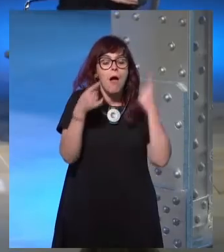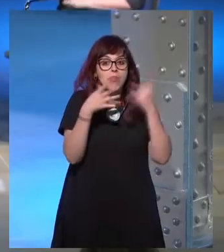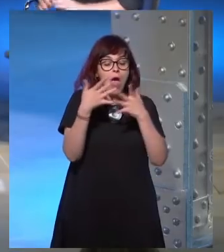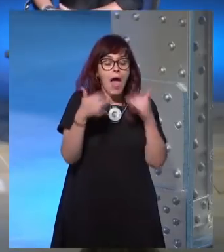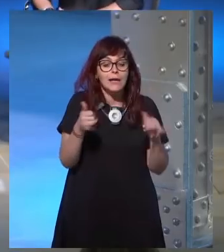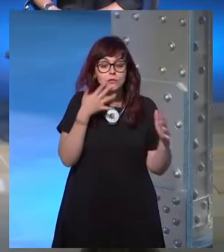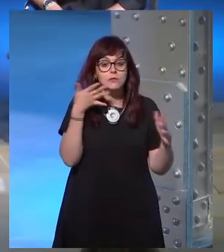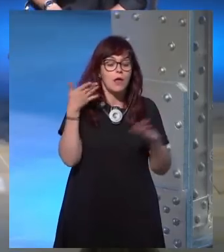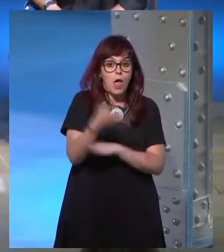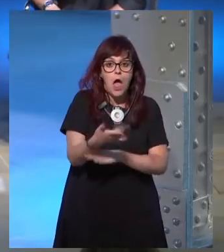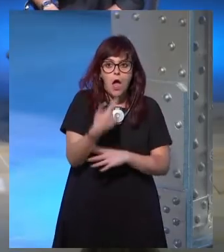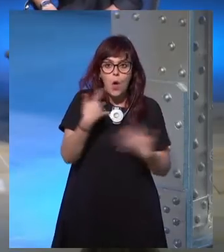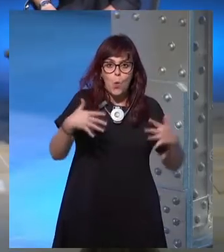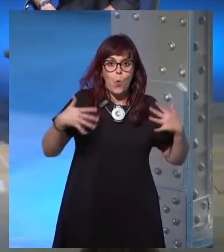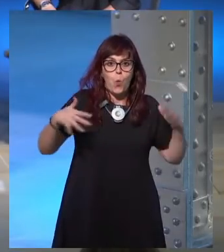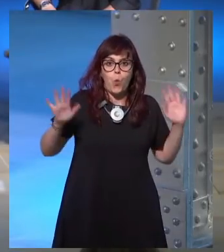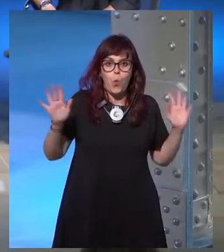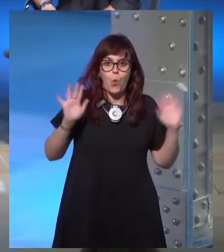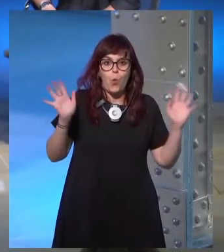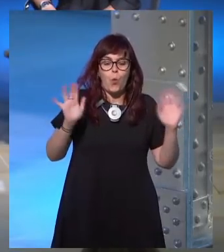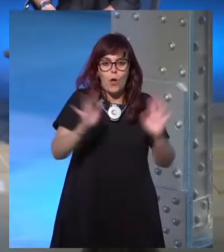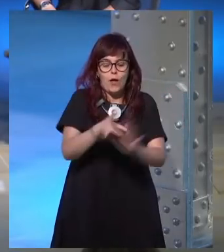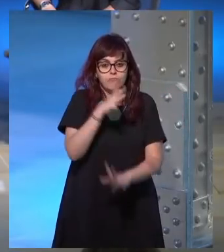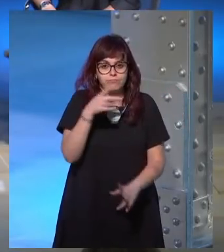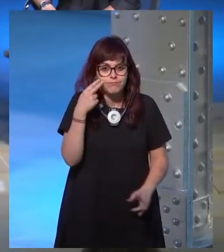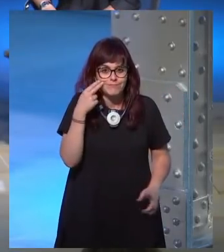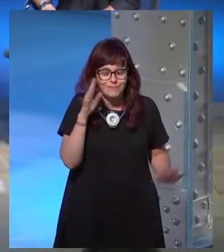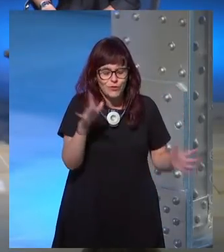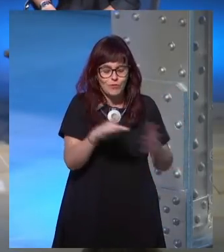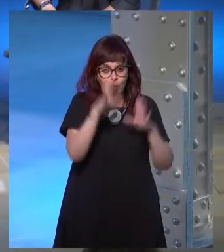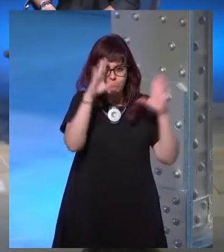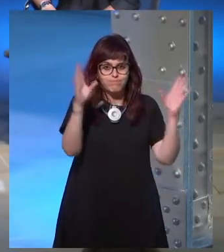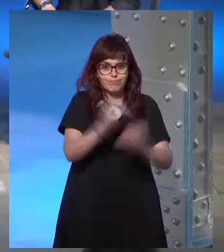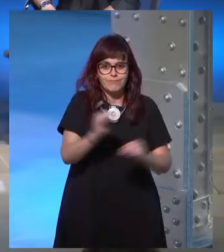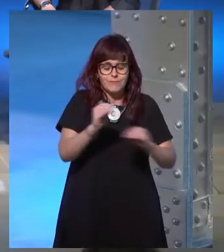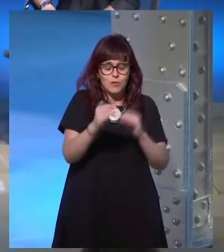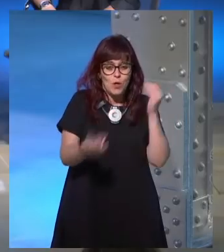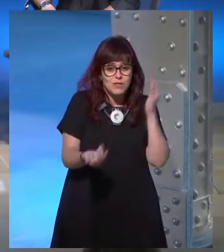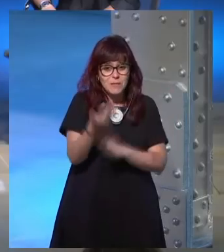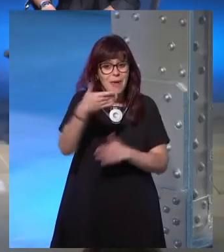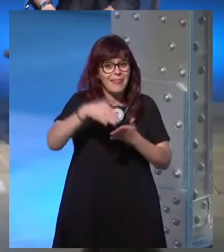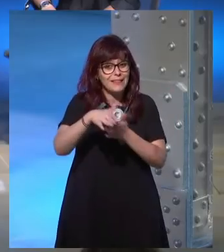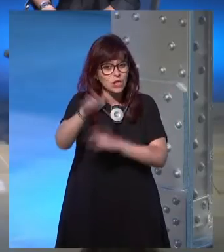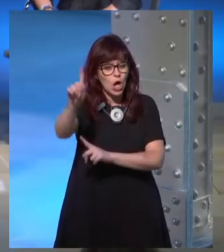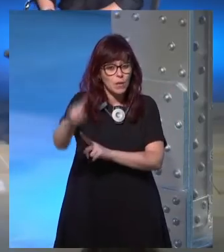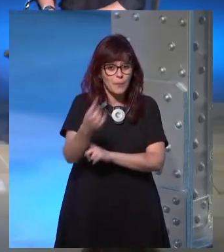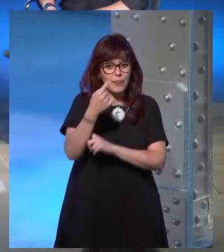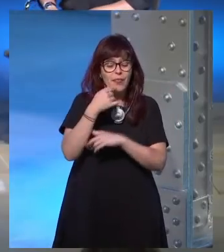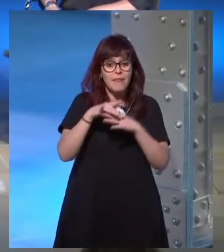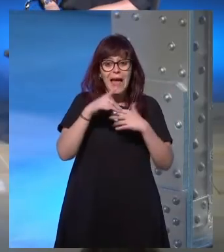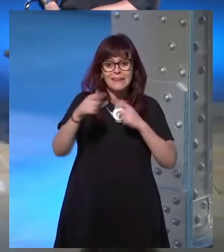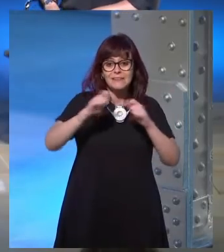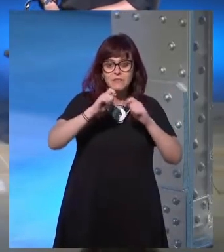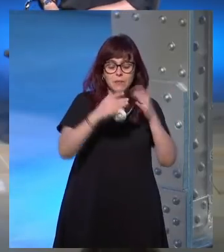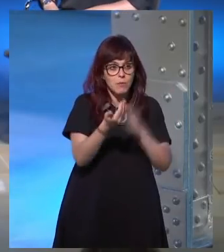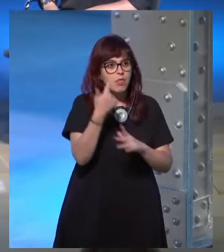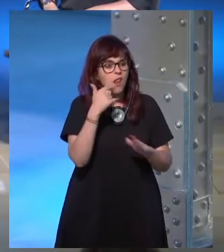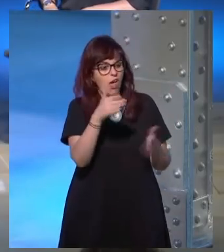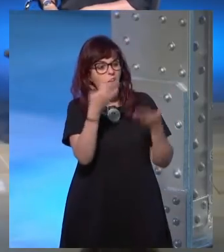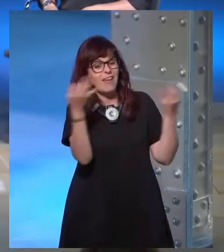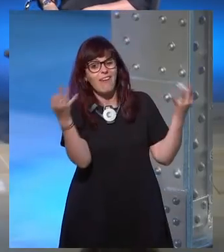wow. Like I got, my editor sent me like, here's your press schedule for the morning. And I was like, oh, like a celebrity, because in your